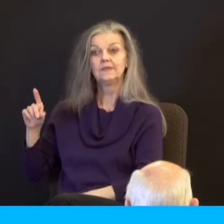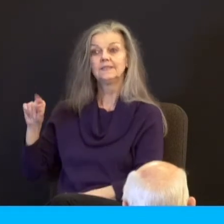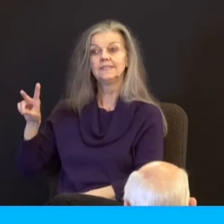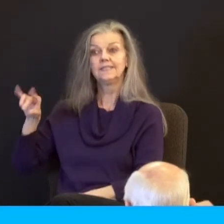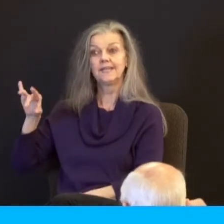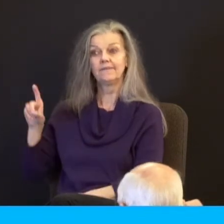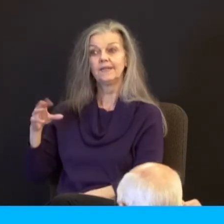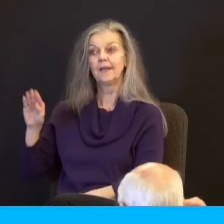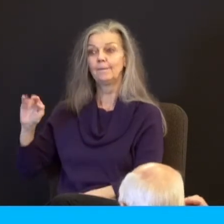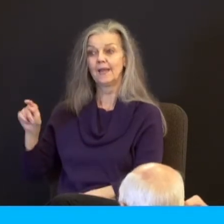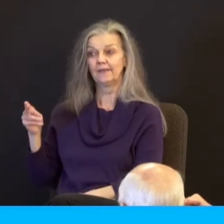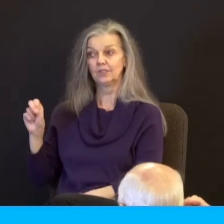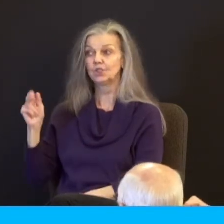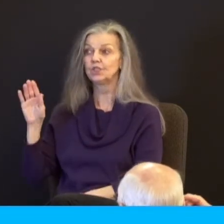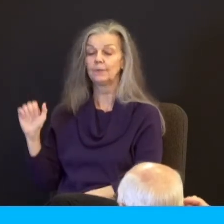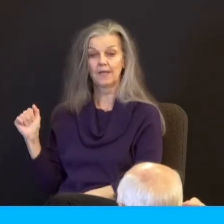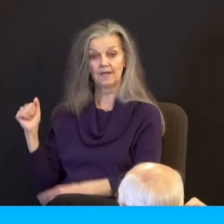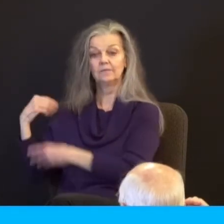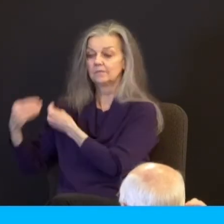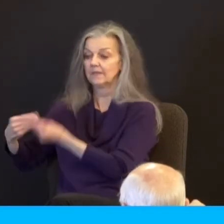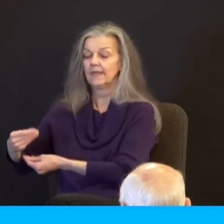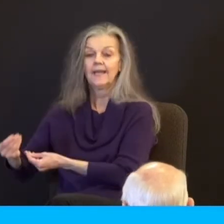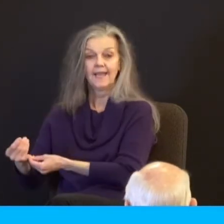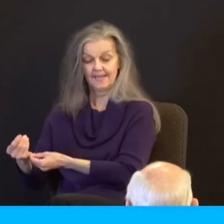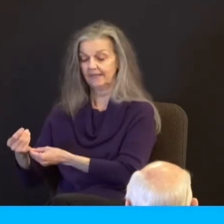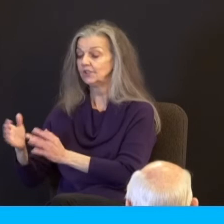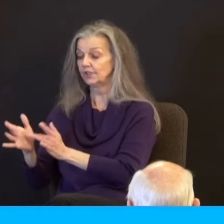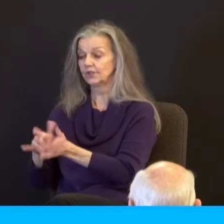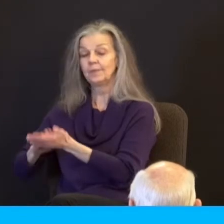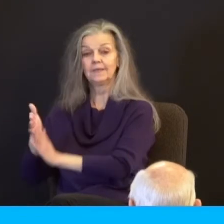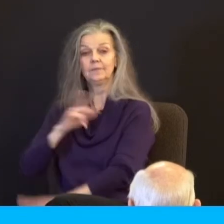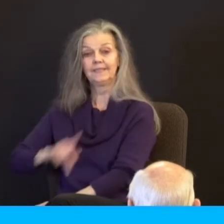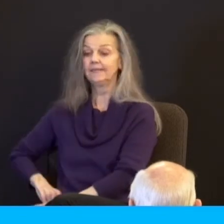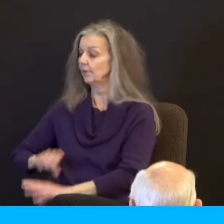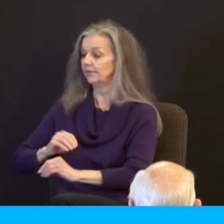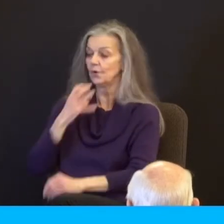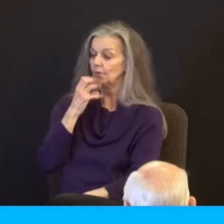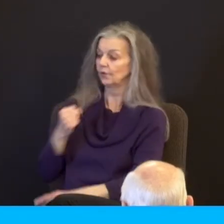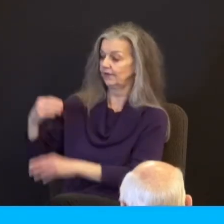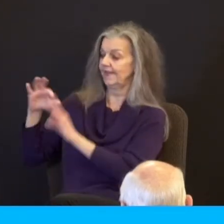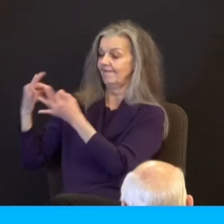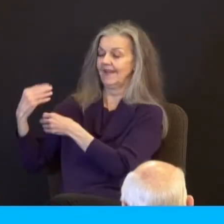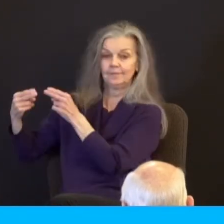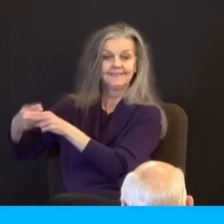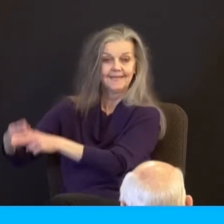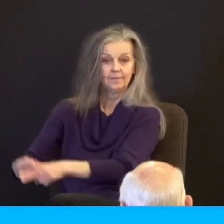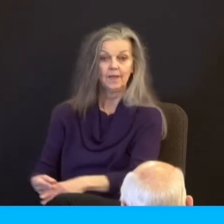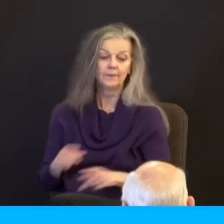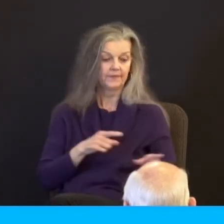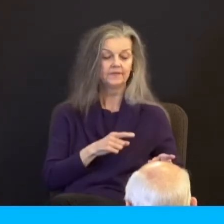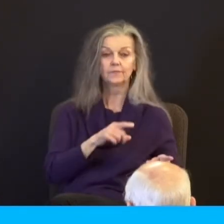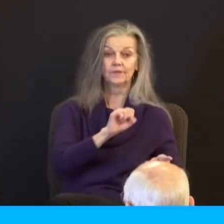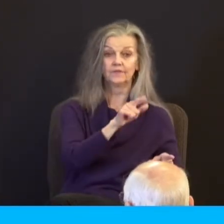Nathan. And he is able to not only be king, but there is no curse on his line to sit on the throne of David. That's why it matters. Go look at the